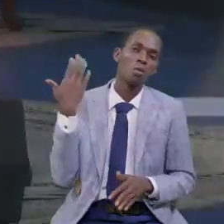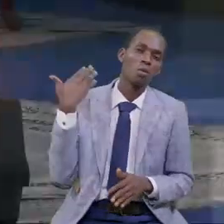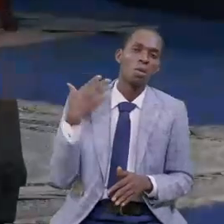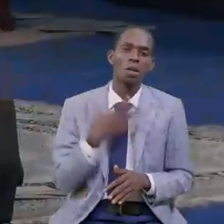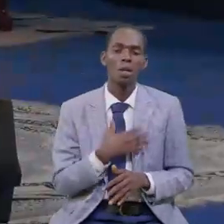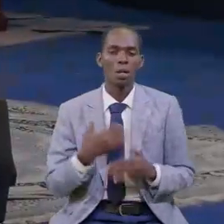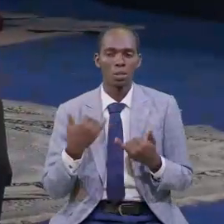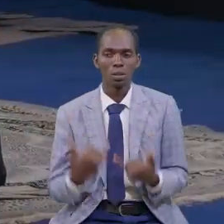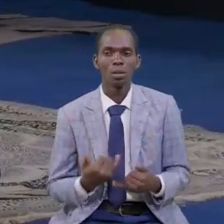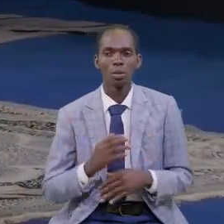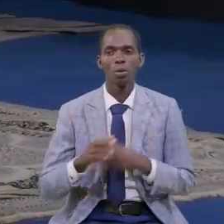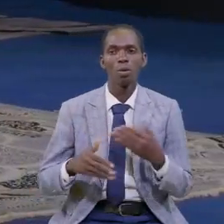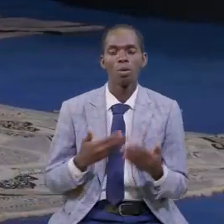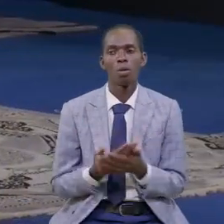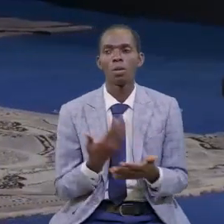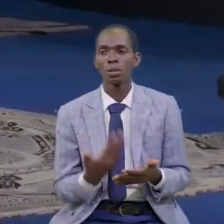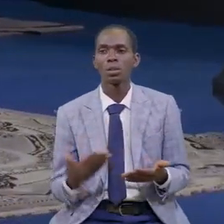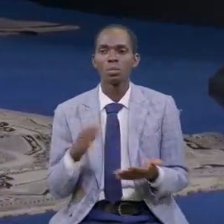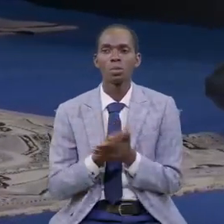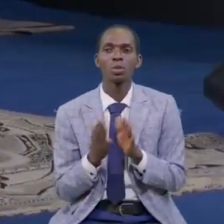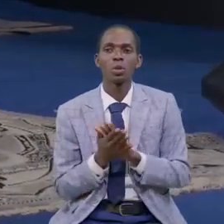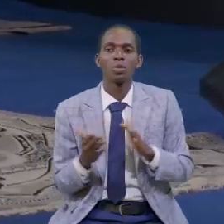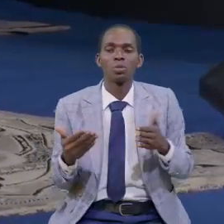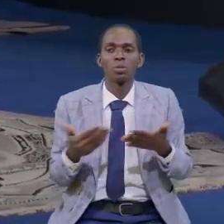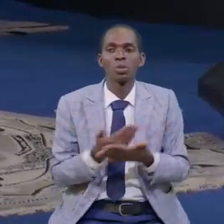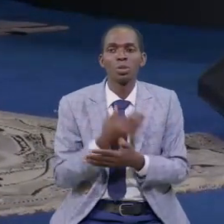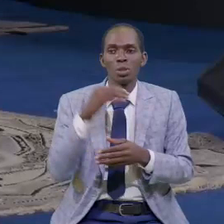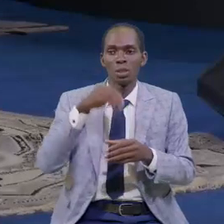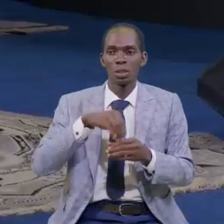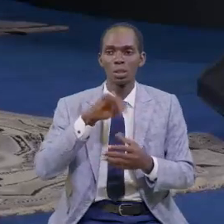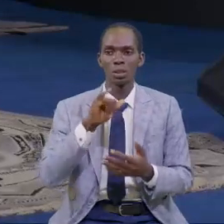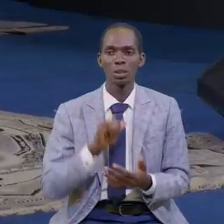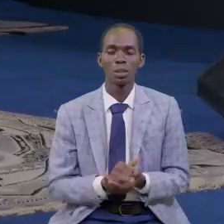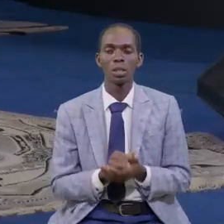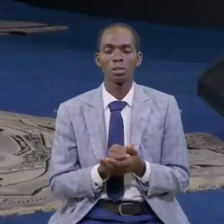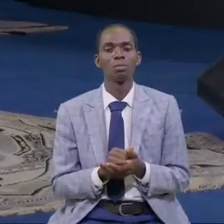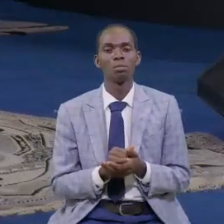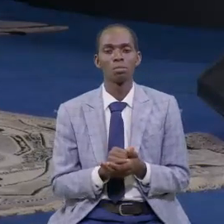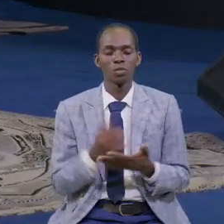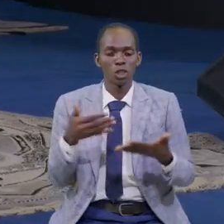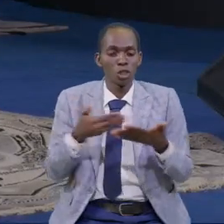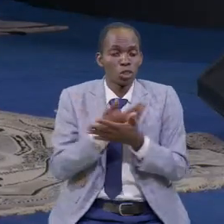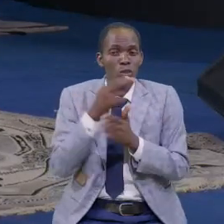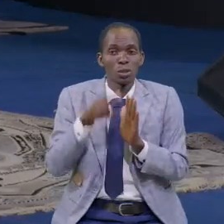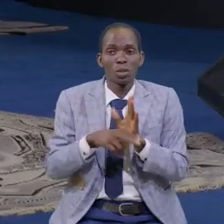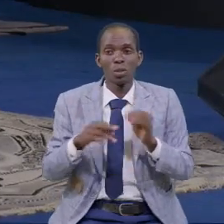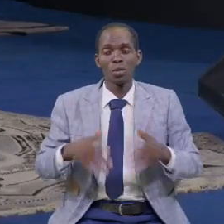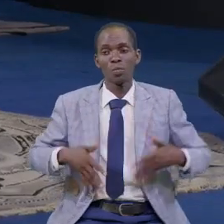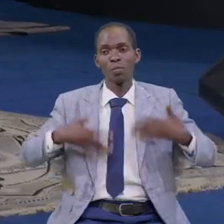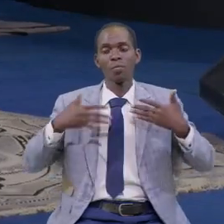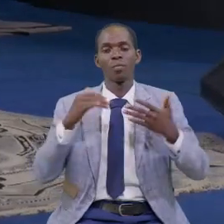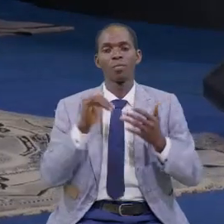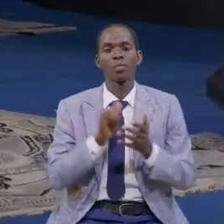that newness of life, the believer is called saint. And when you become